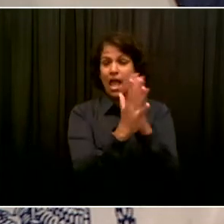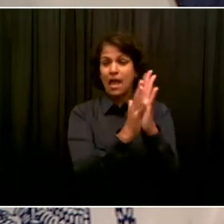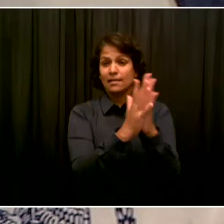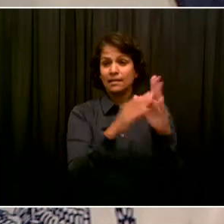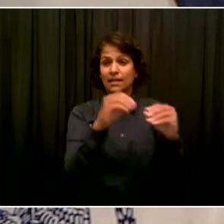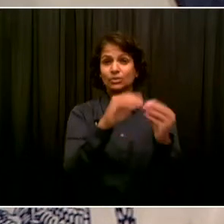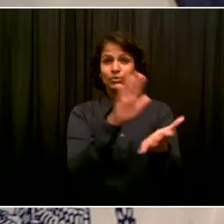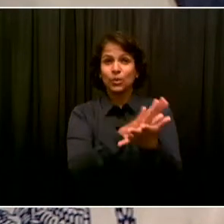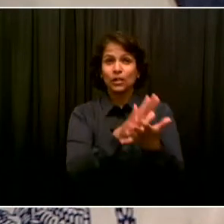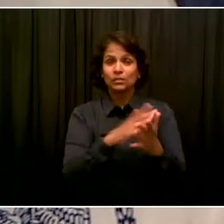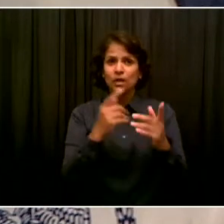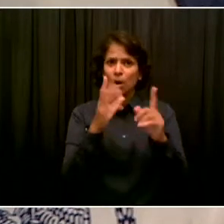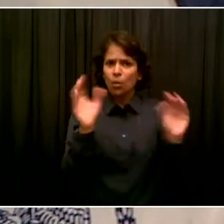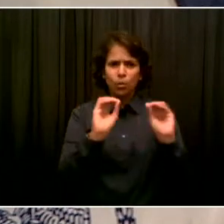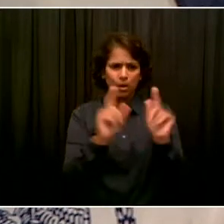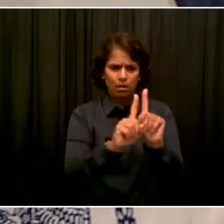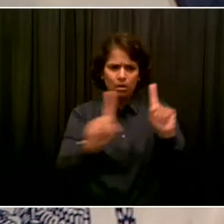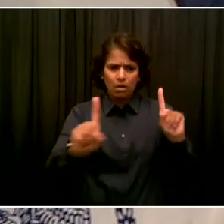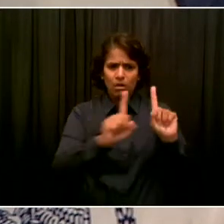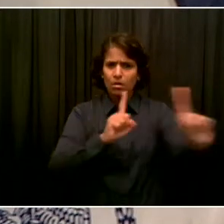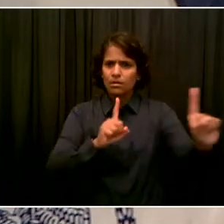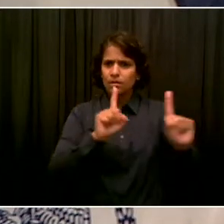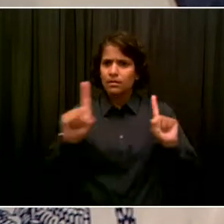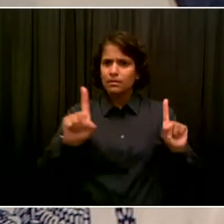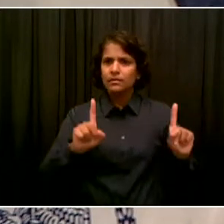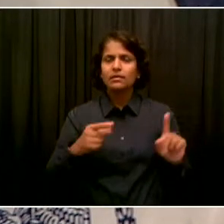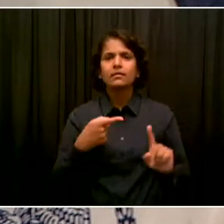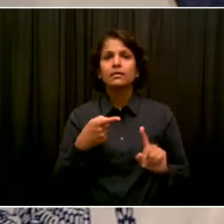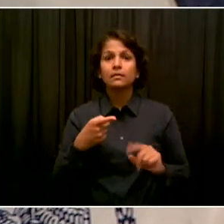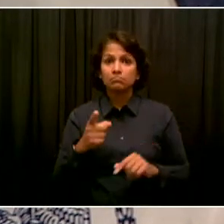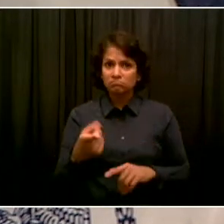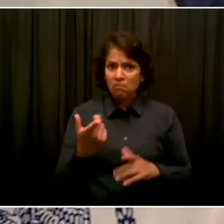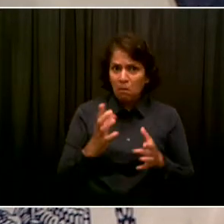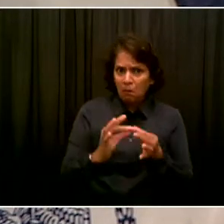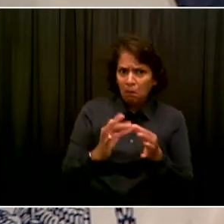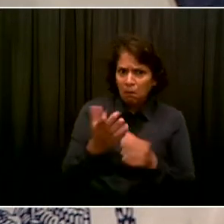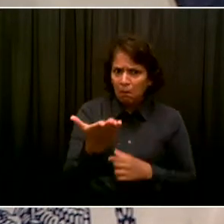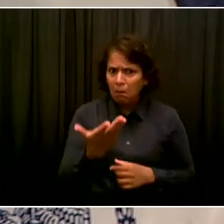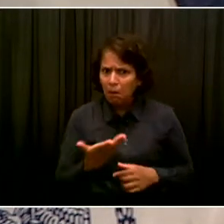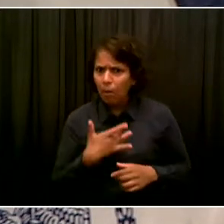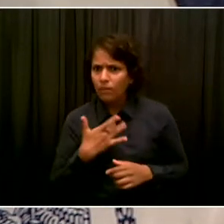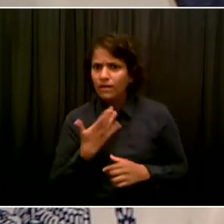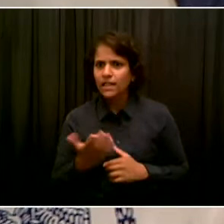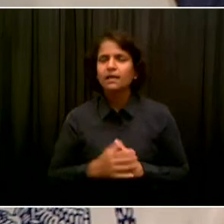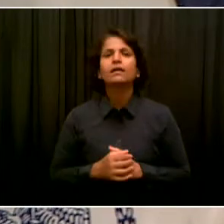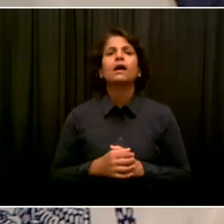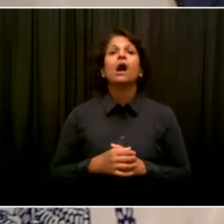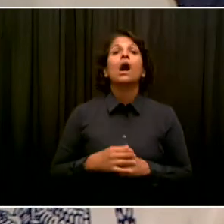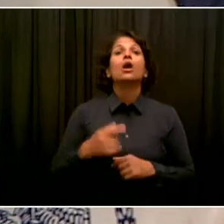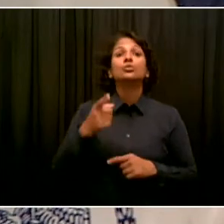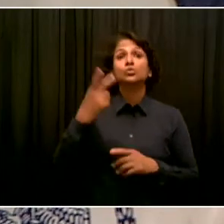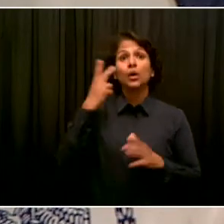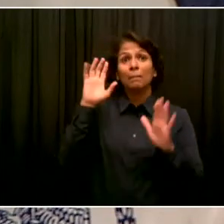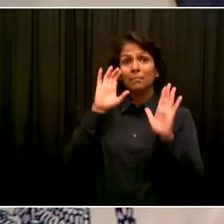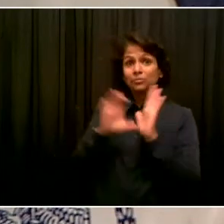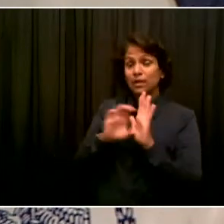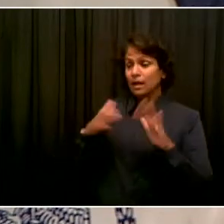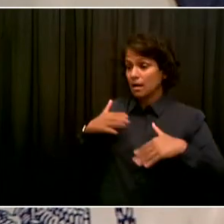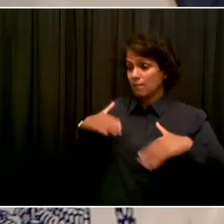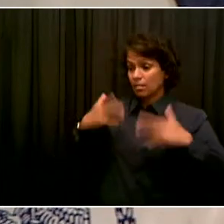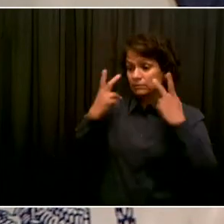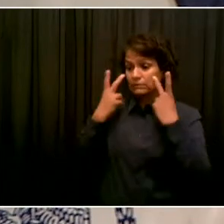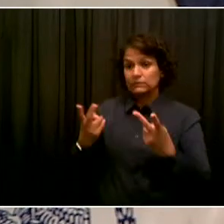I haven't seen those images. I want to. So, James, if you and Kyle will share them with my team, I'll make sure they show me.